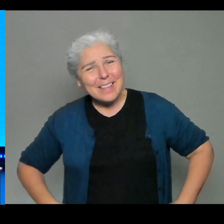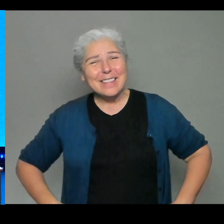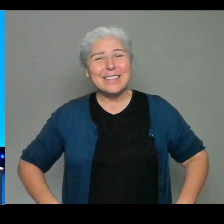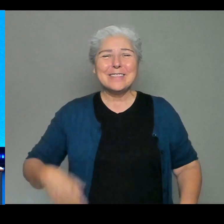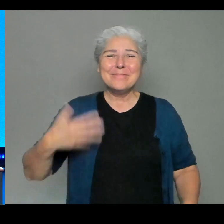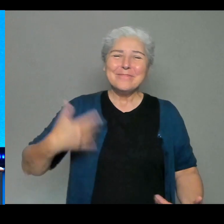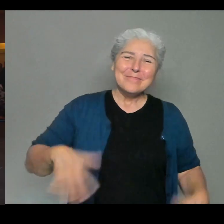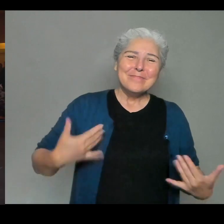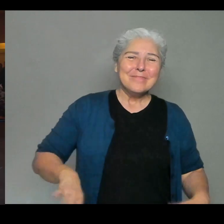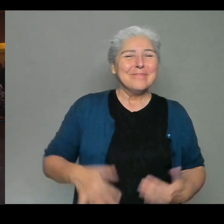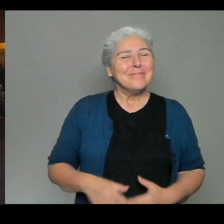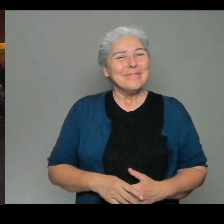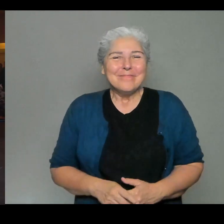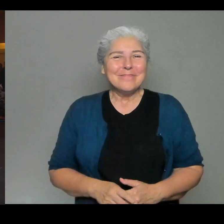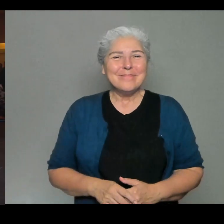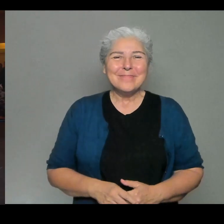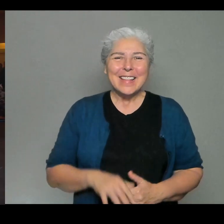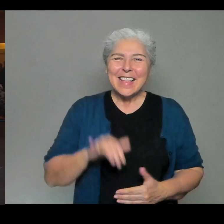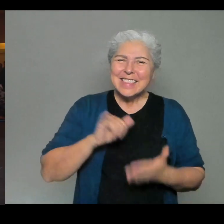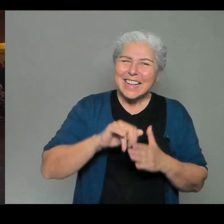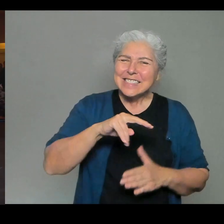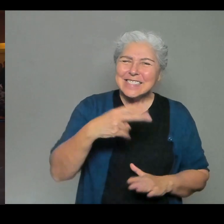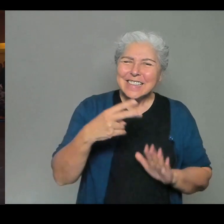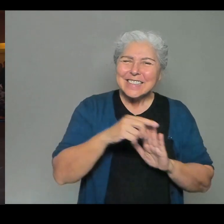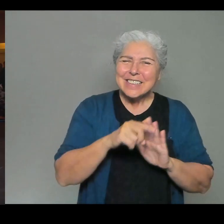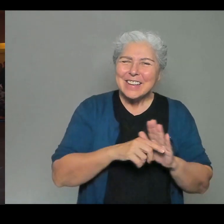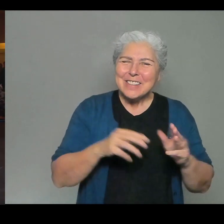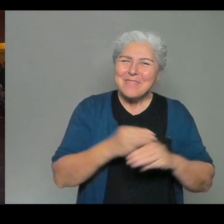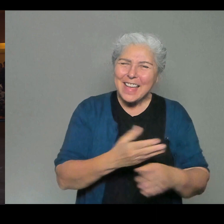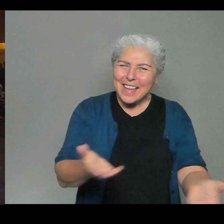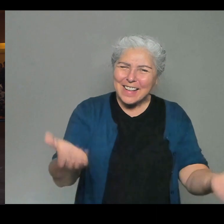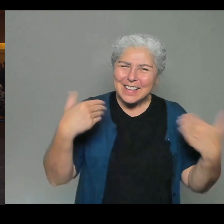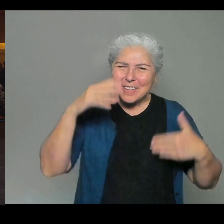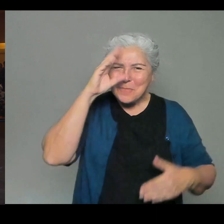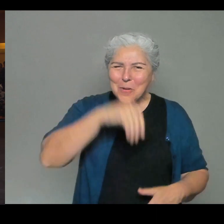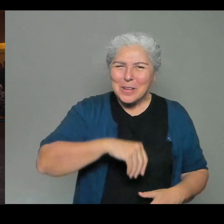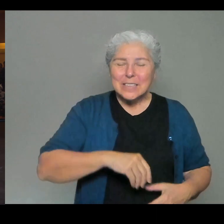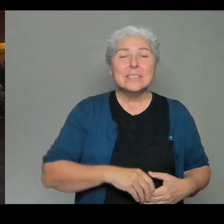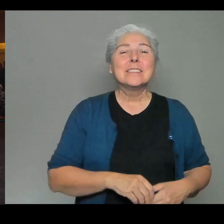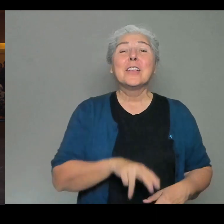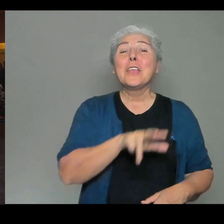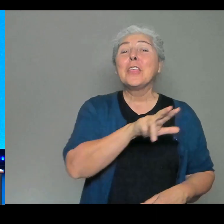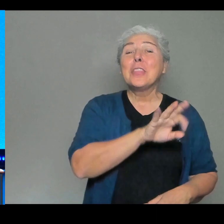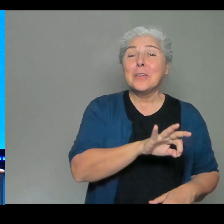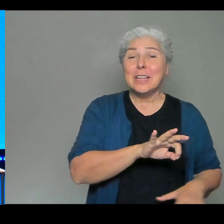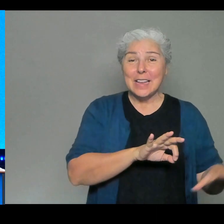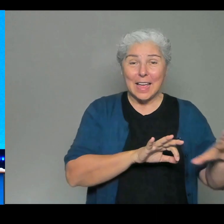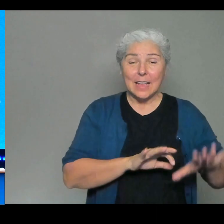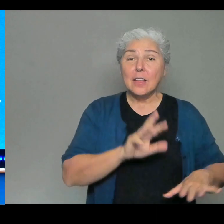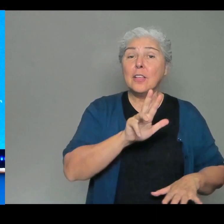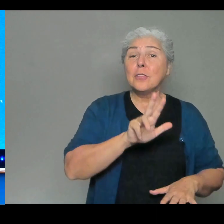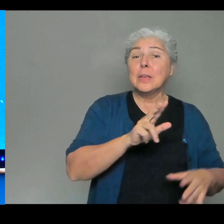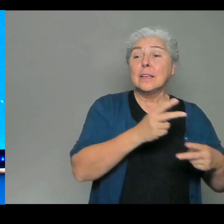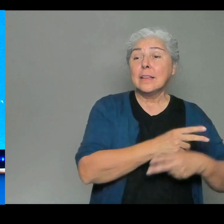3 times 9 is 27, homies. Man, gosh, that's the second grade, boys. So say